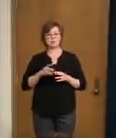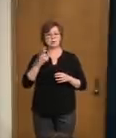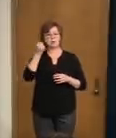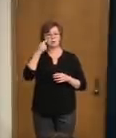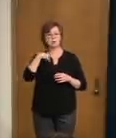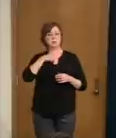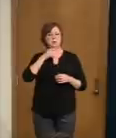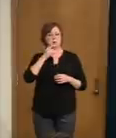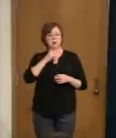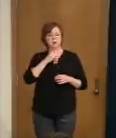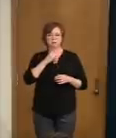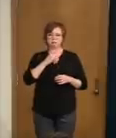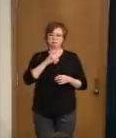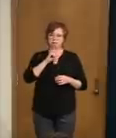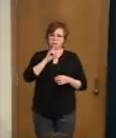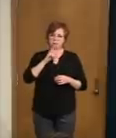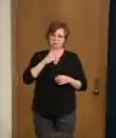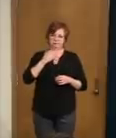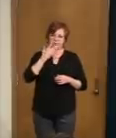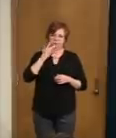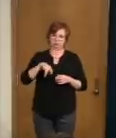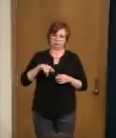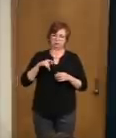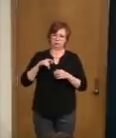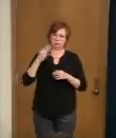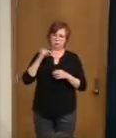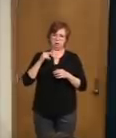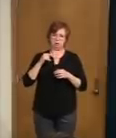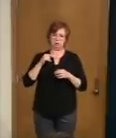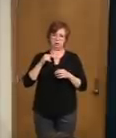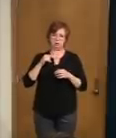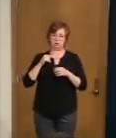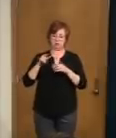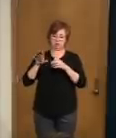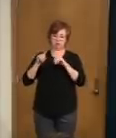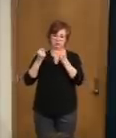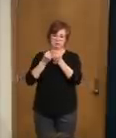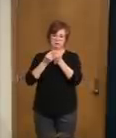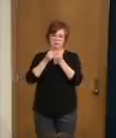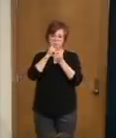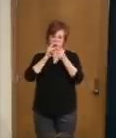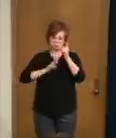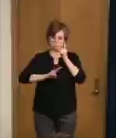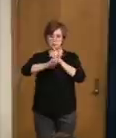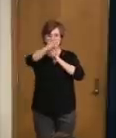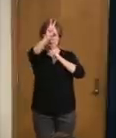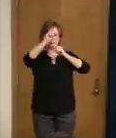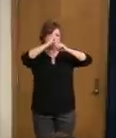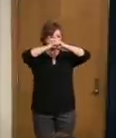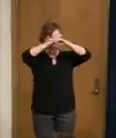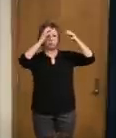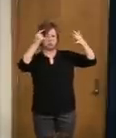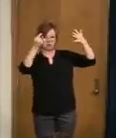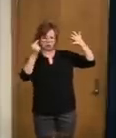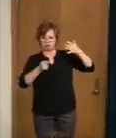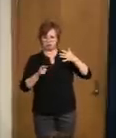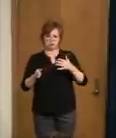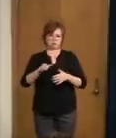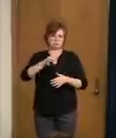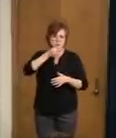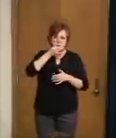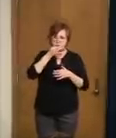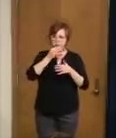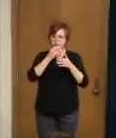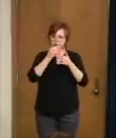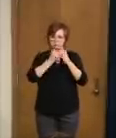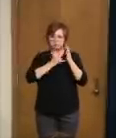experienced modeling team in Saskatchewan. And what they have been showing us, if you see the black line, this is the actual case